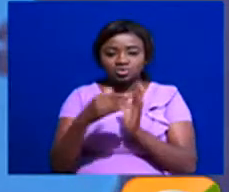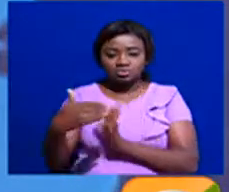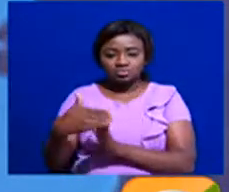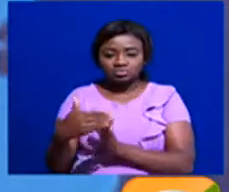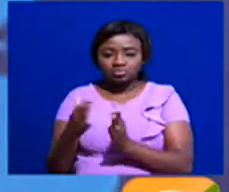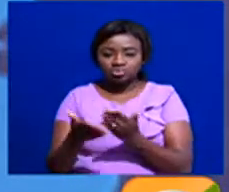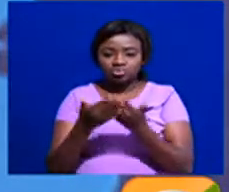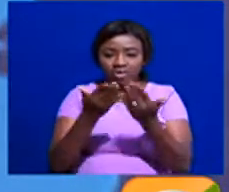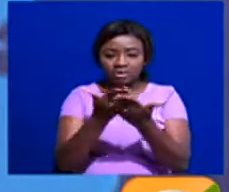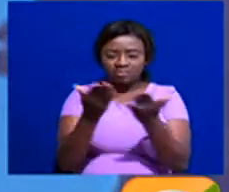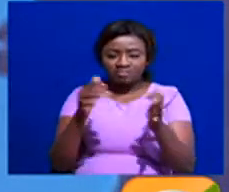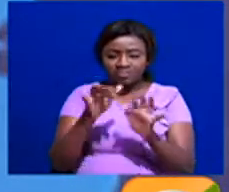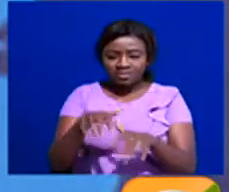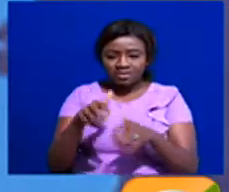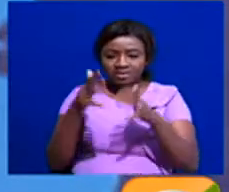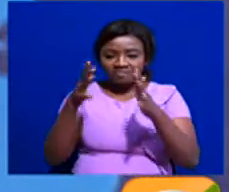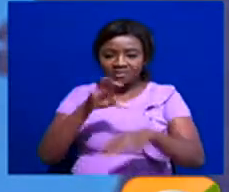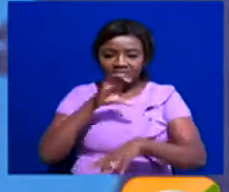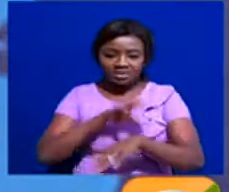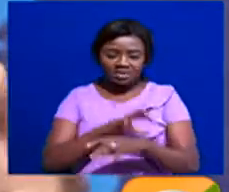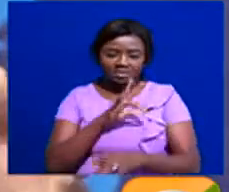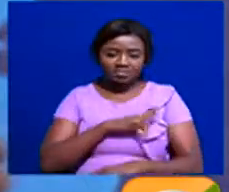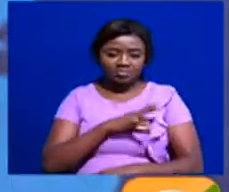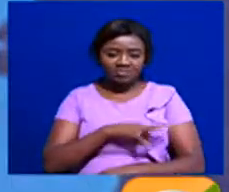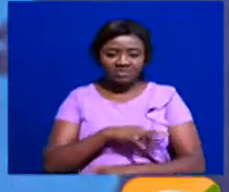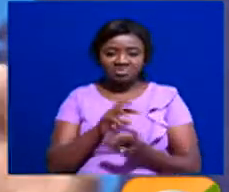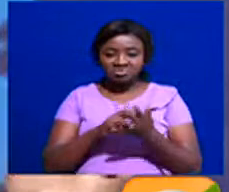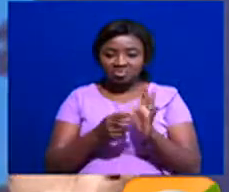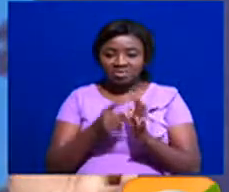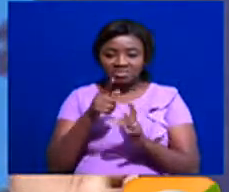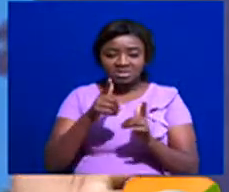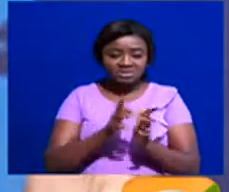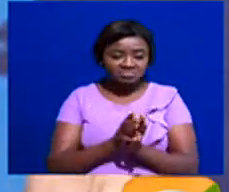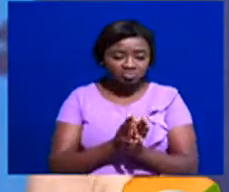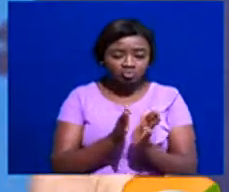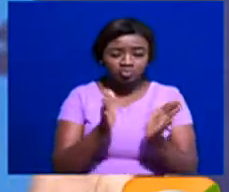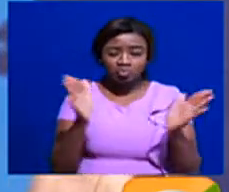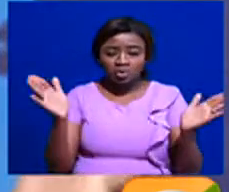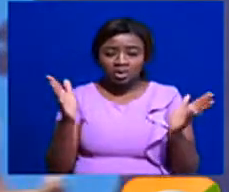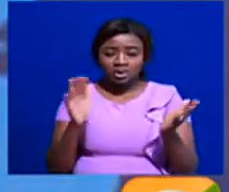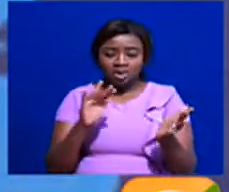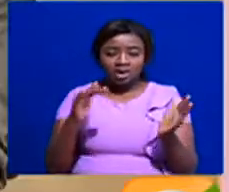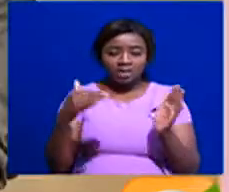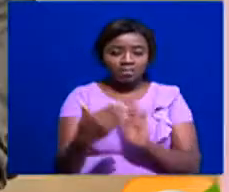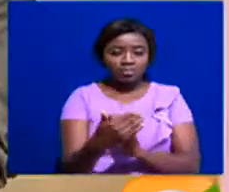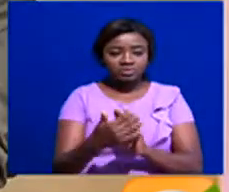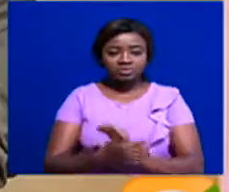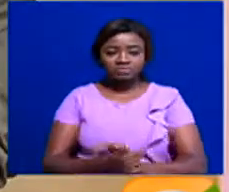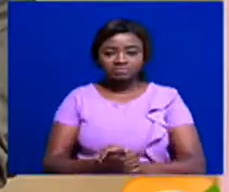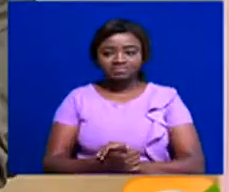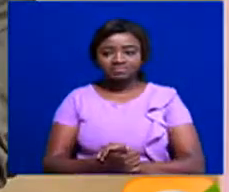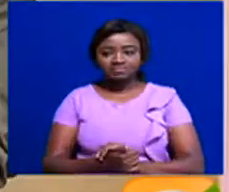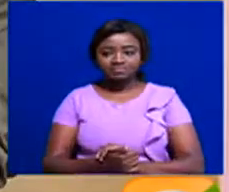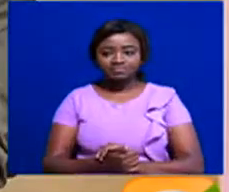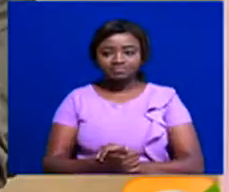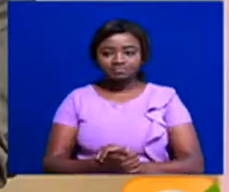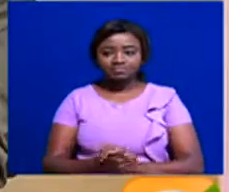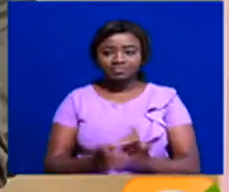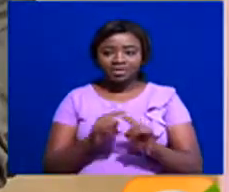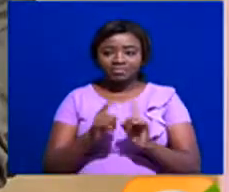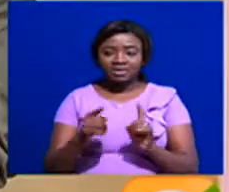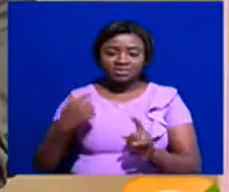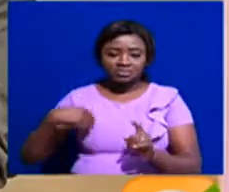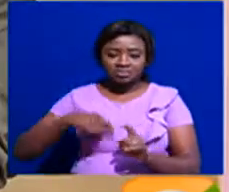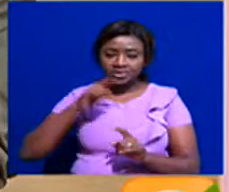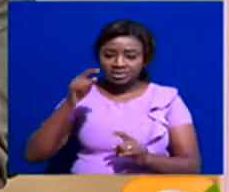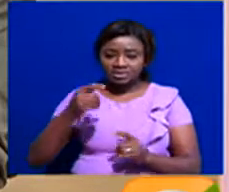get better incomes from. So it's a wide range, it's a wide approach to it. Yeah. But by the end of the day, it's a journey that we